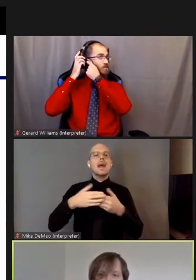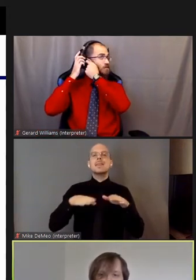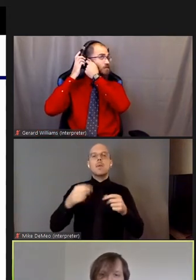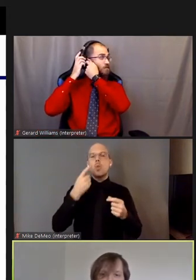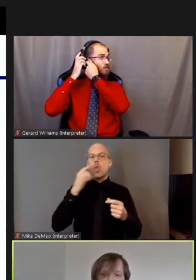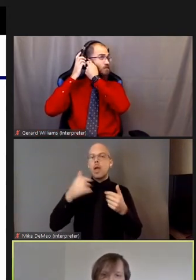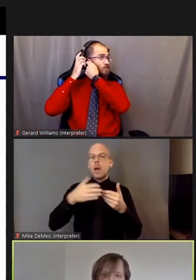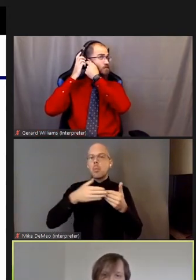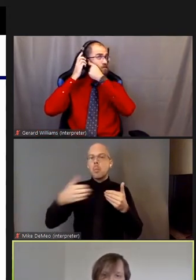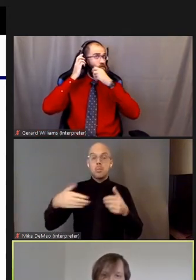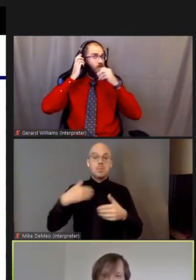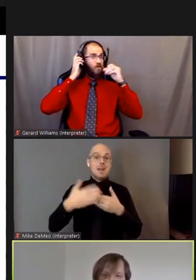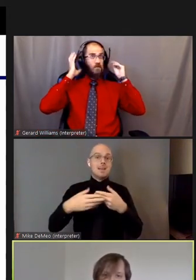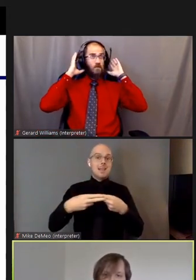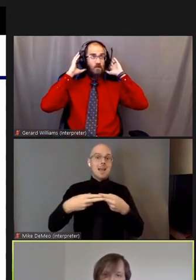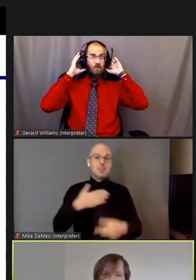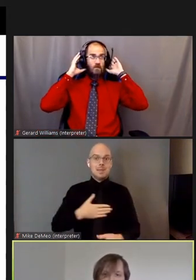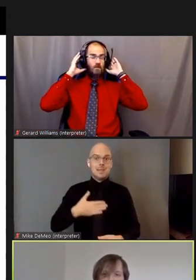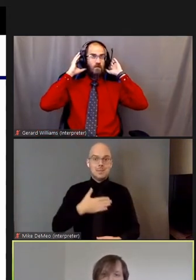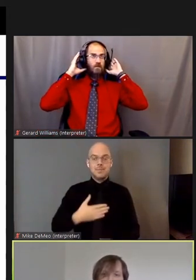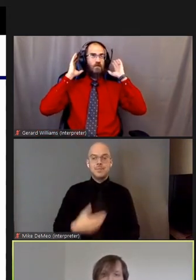slide, please.